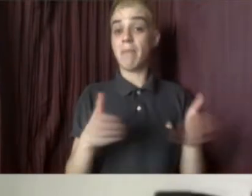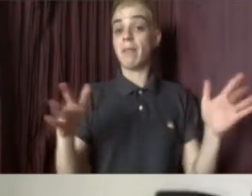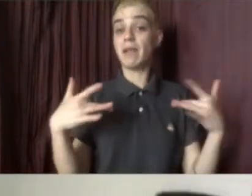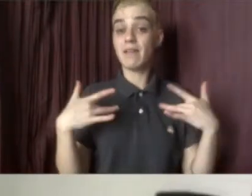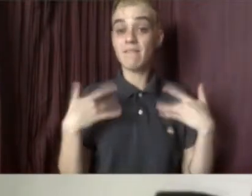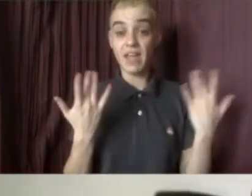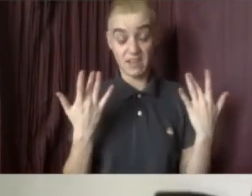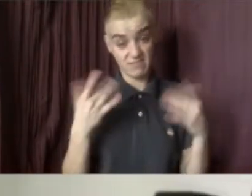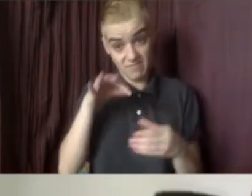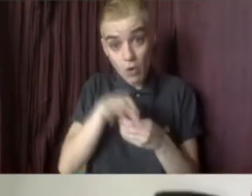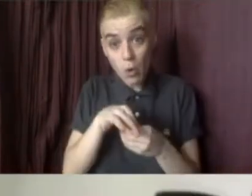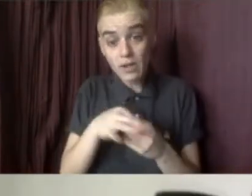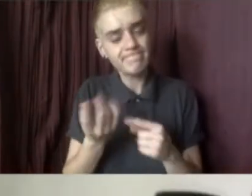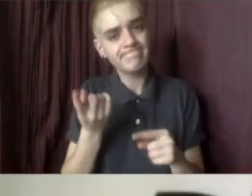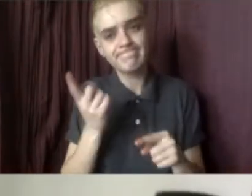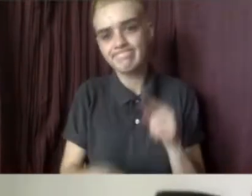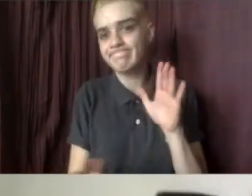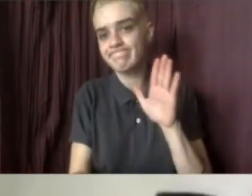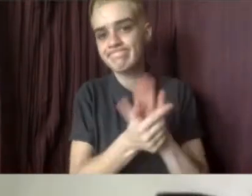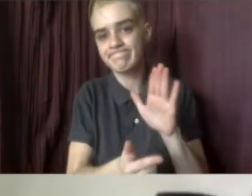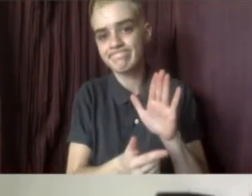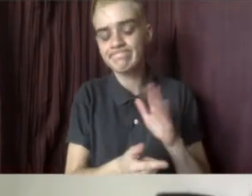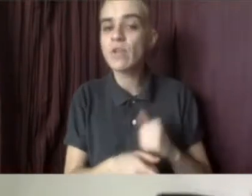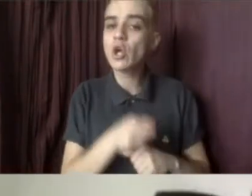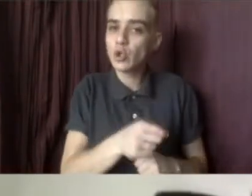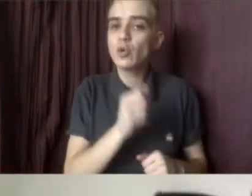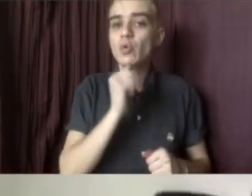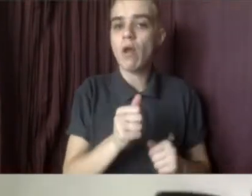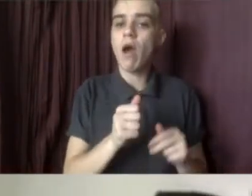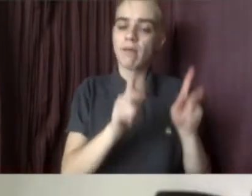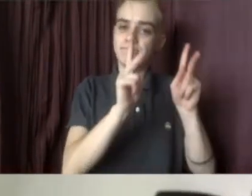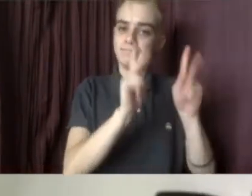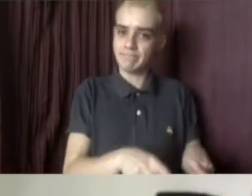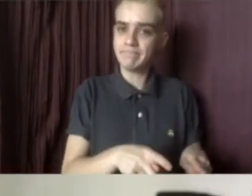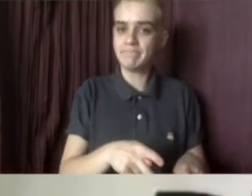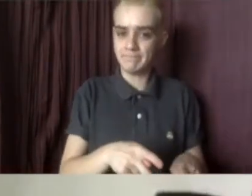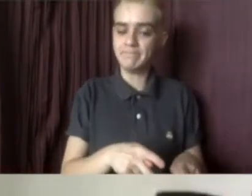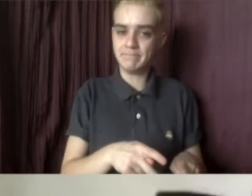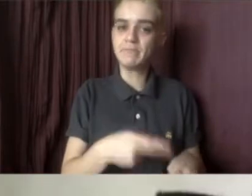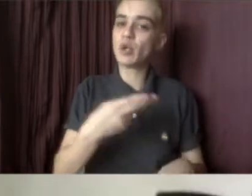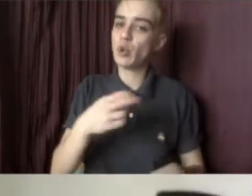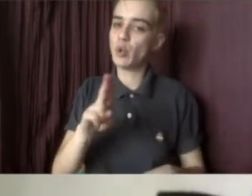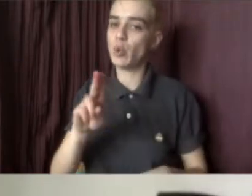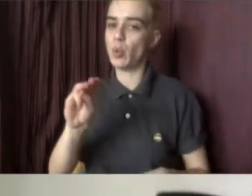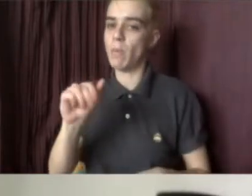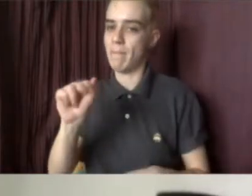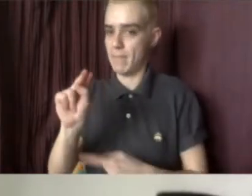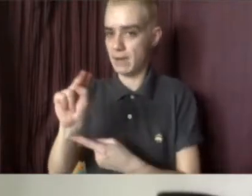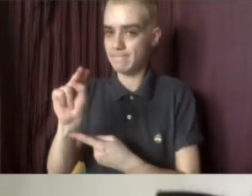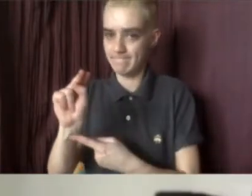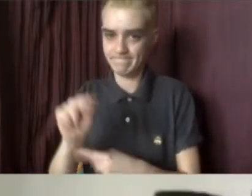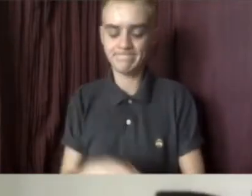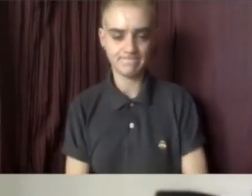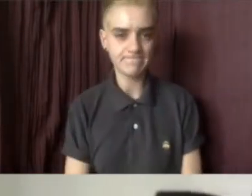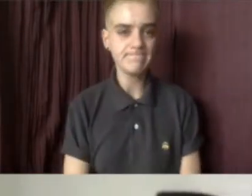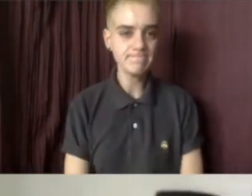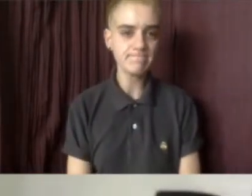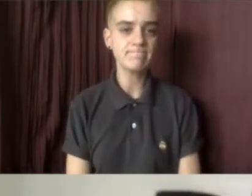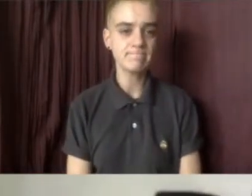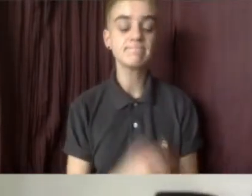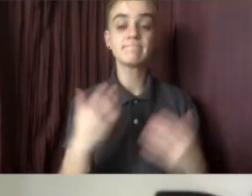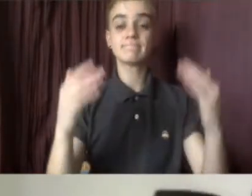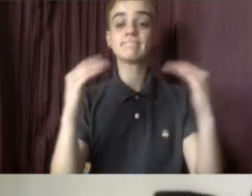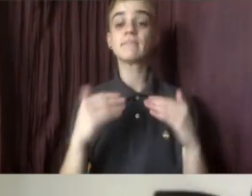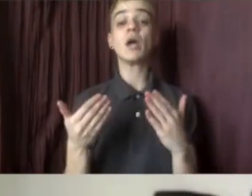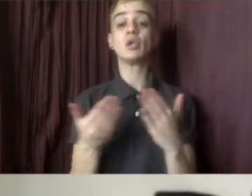and ableist policies. People don't want to discuss that, but right, FDR created redlining with New Deal. People want to talk about that